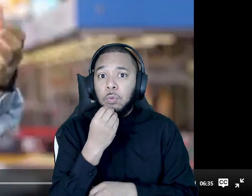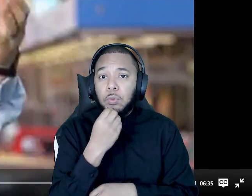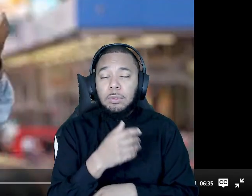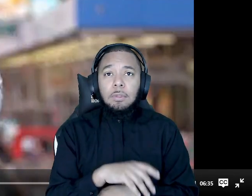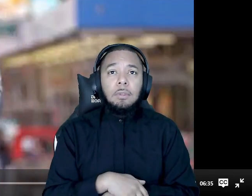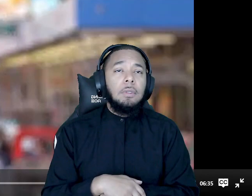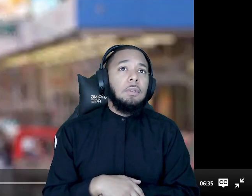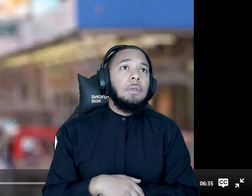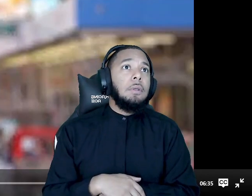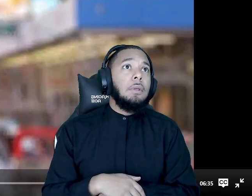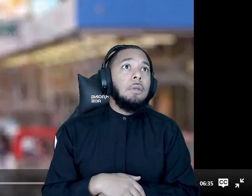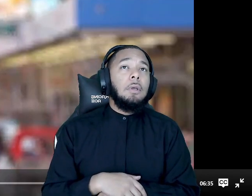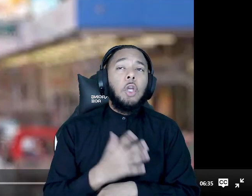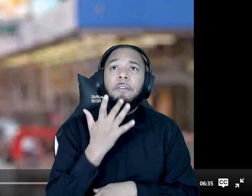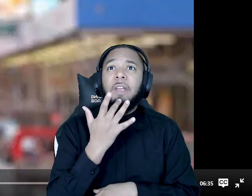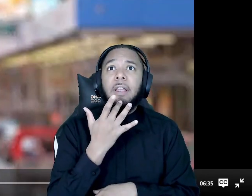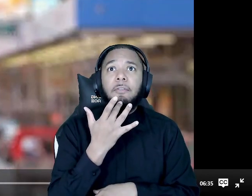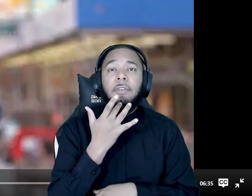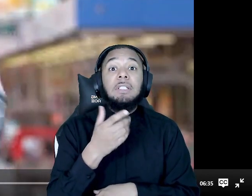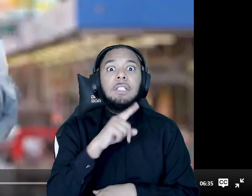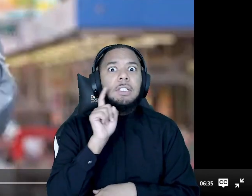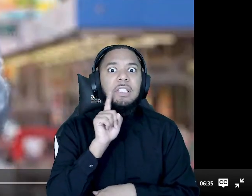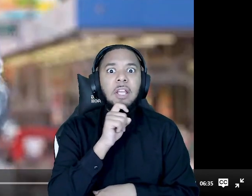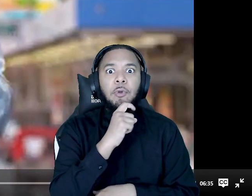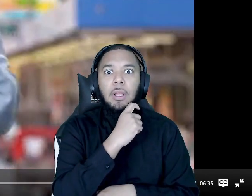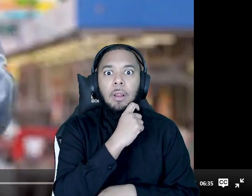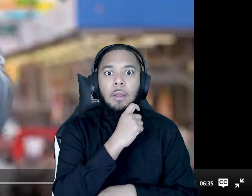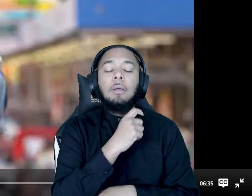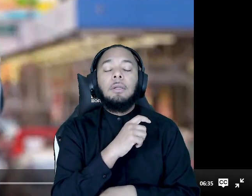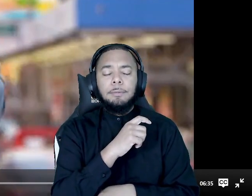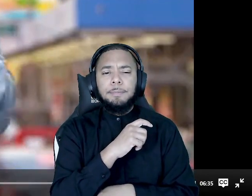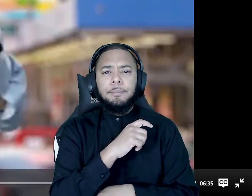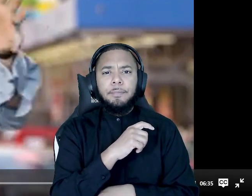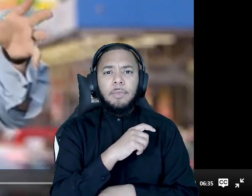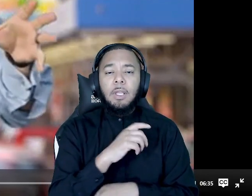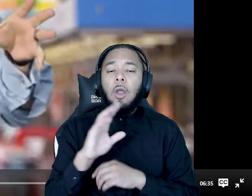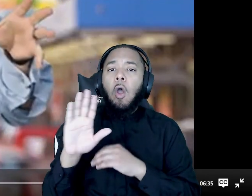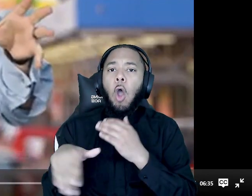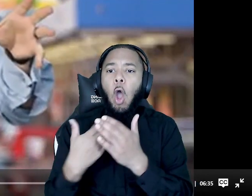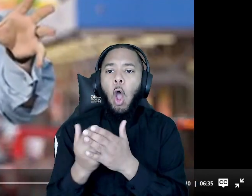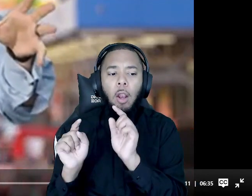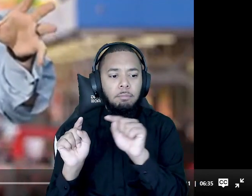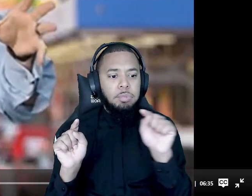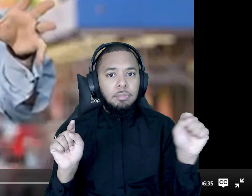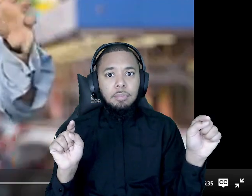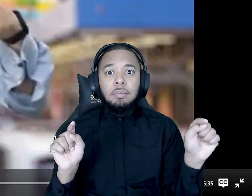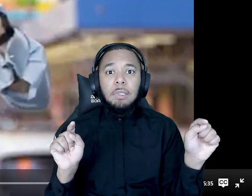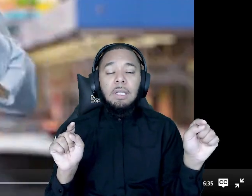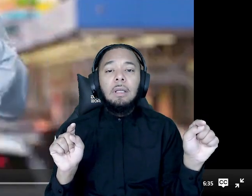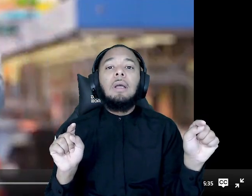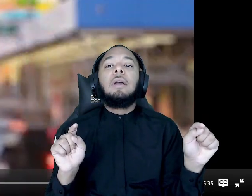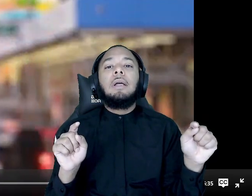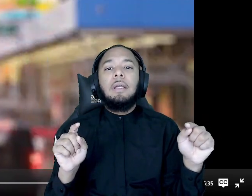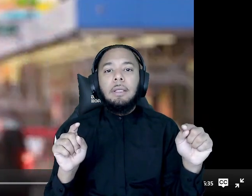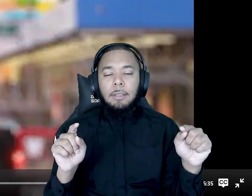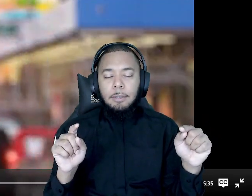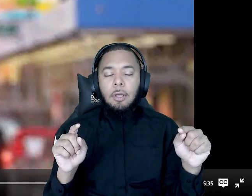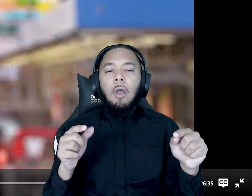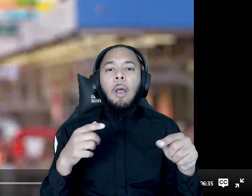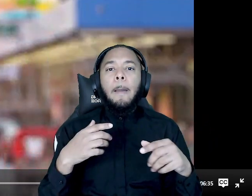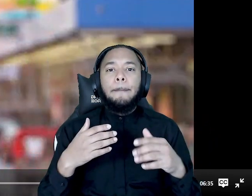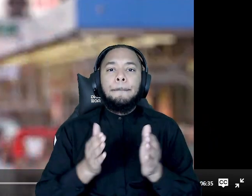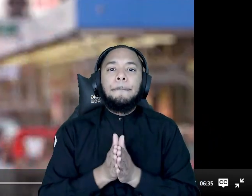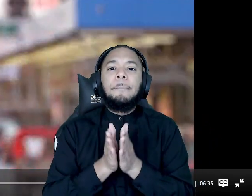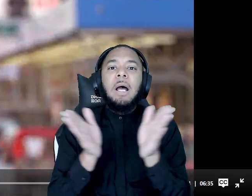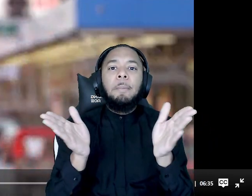or your favorite cereal. If you look, almost all of those items are publicly